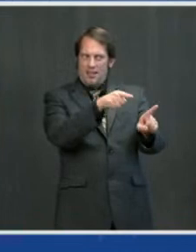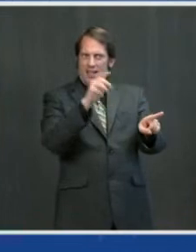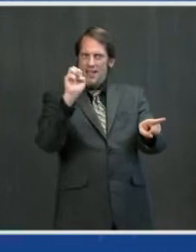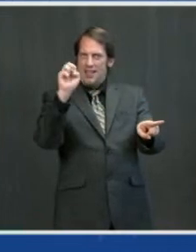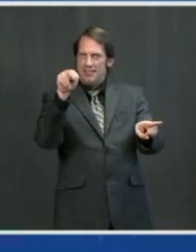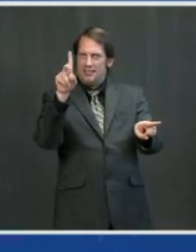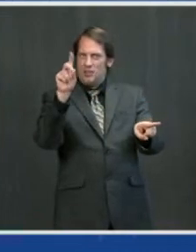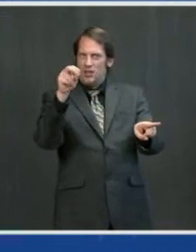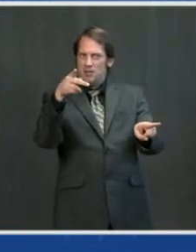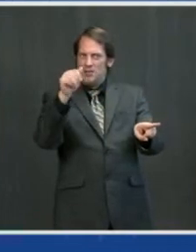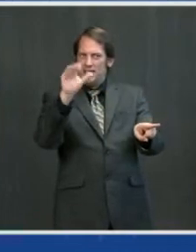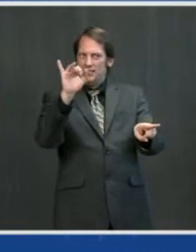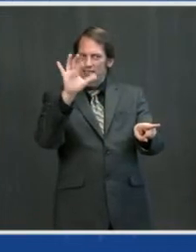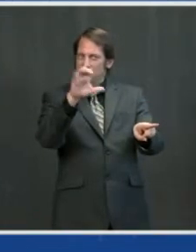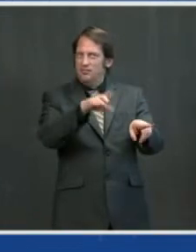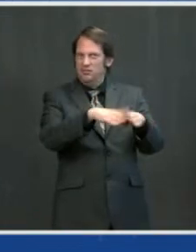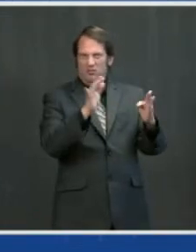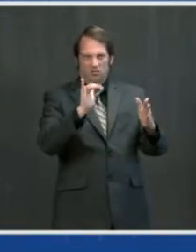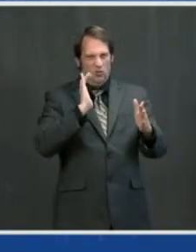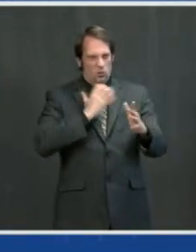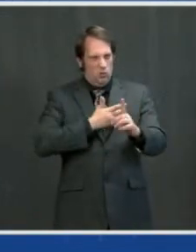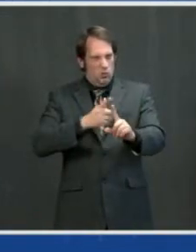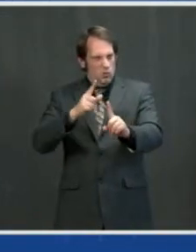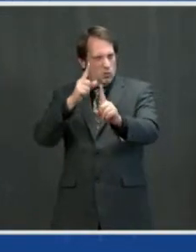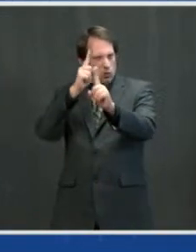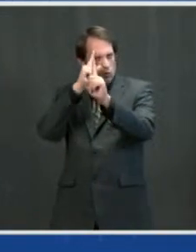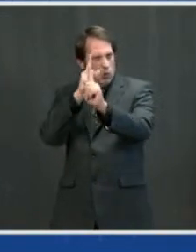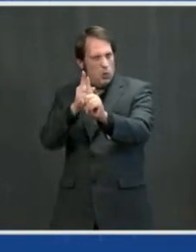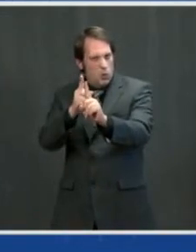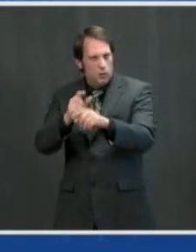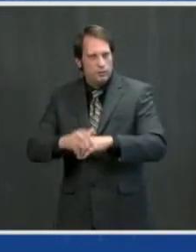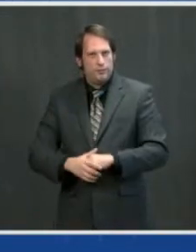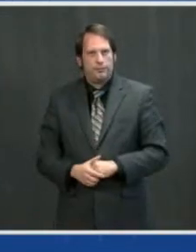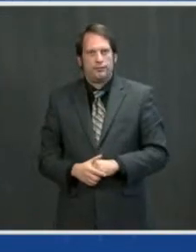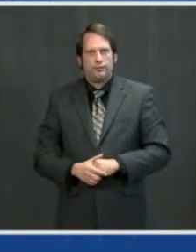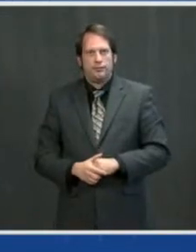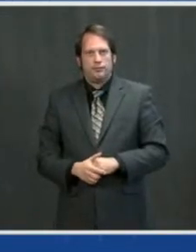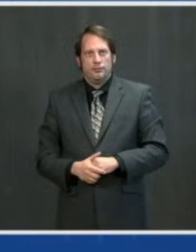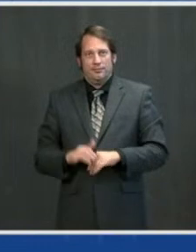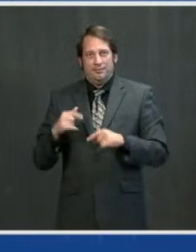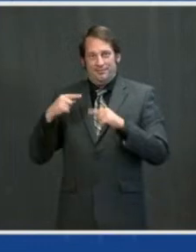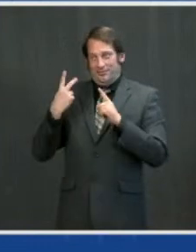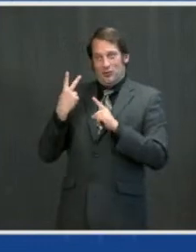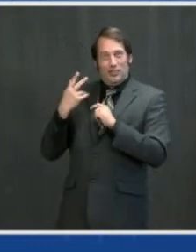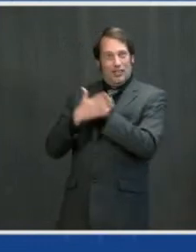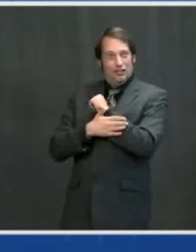From the perspective of our two nations leading efforts to build